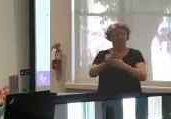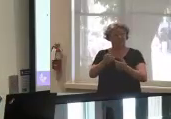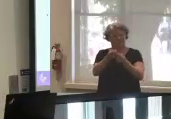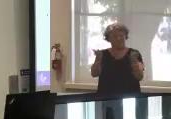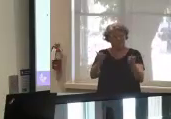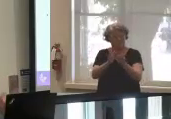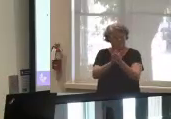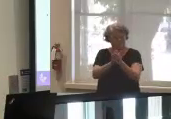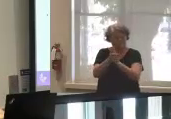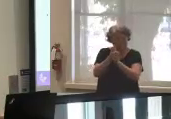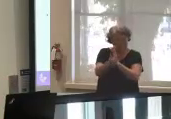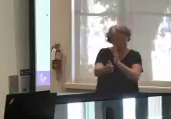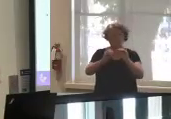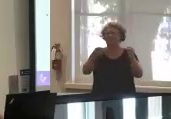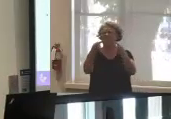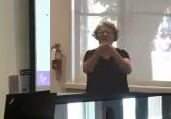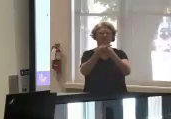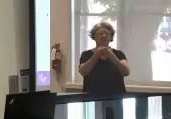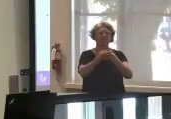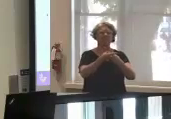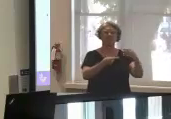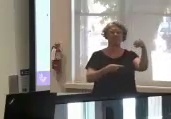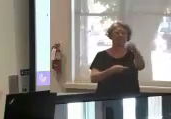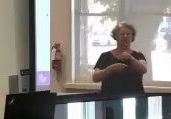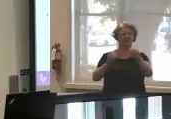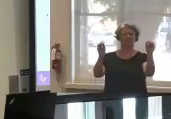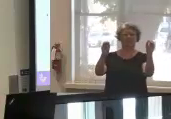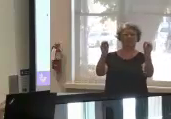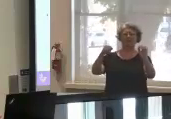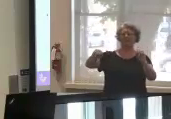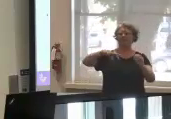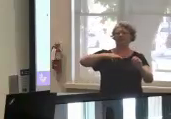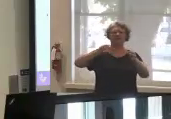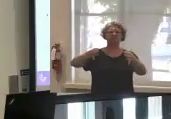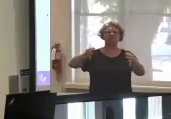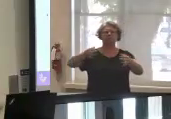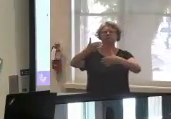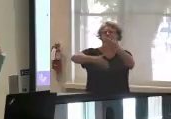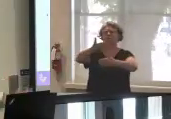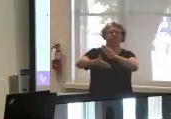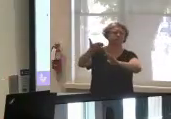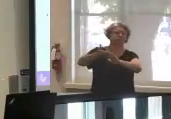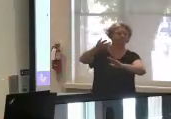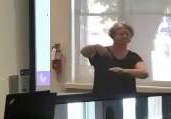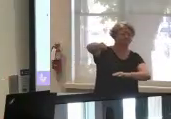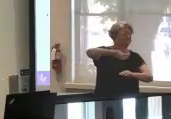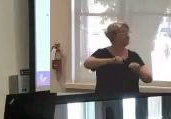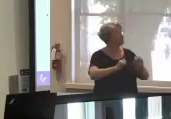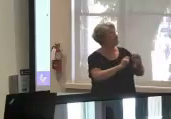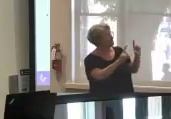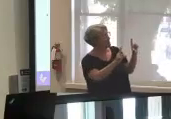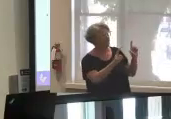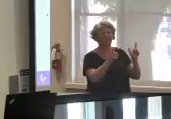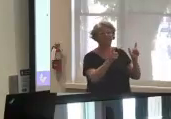in a place that there's no conflict of interest and they get the autonomy in all the decision-making processes. This slide just has a lot